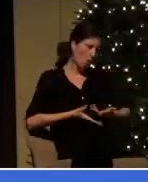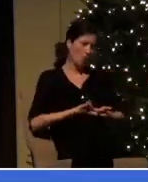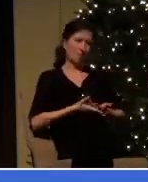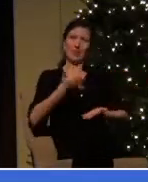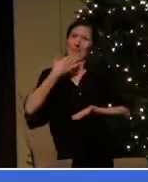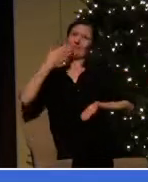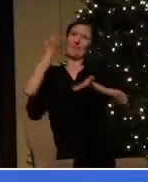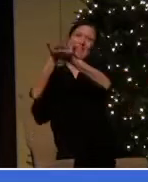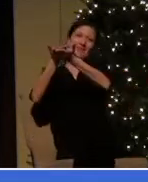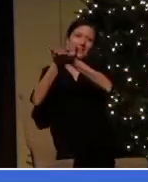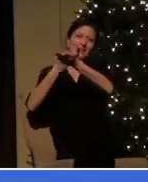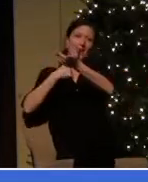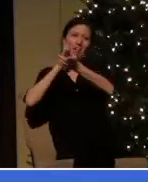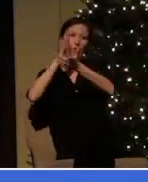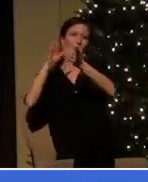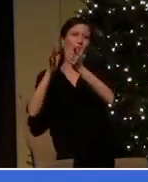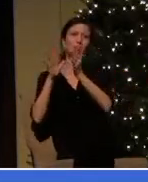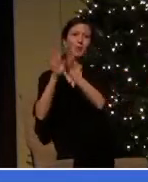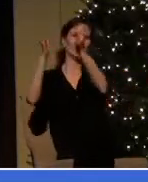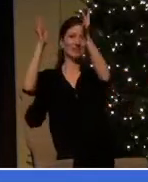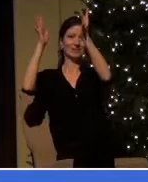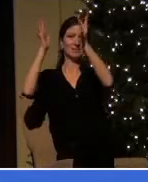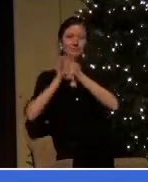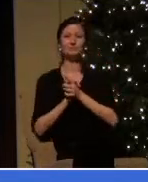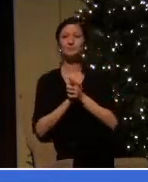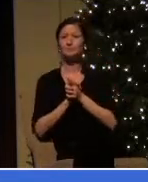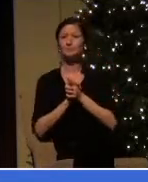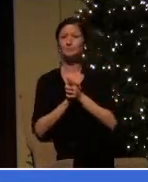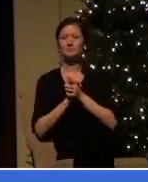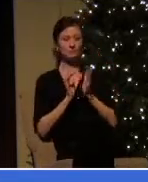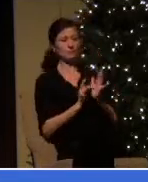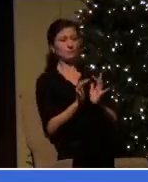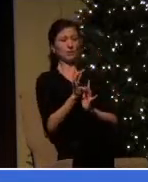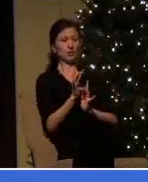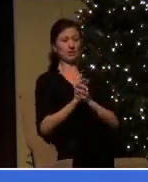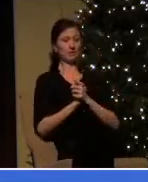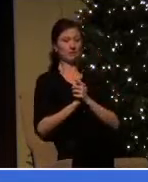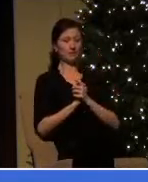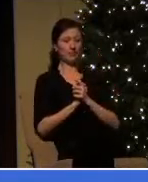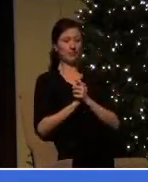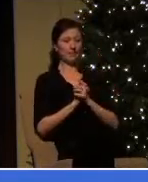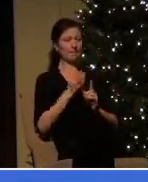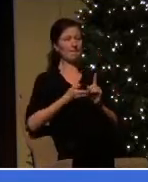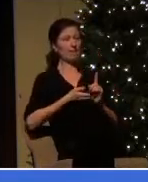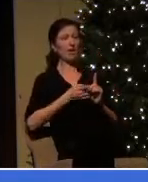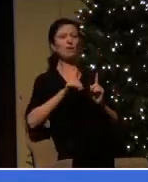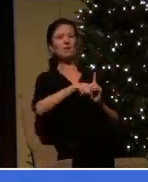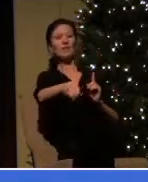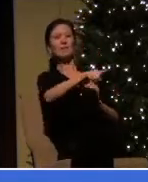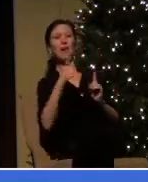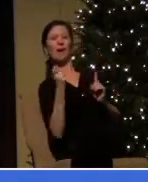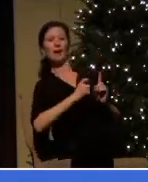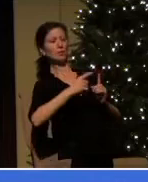thee I will bring. And of course, Jesus, when he was asked by the teachers of the law, what is the greatest commandment, what